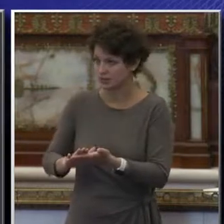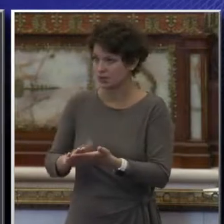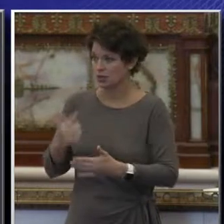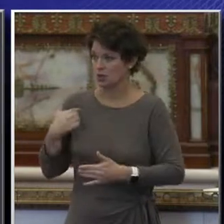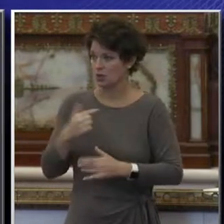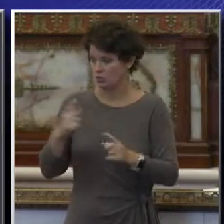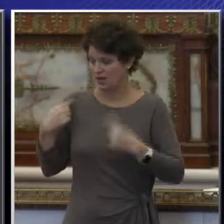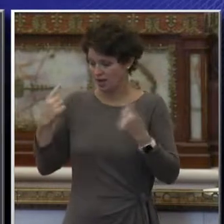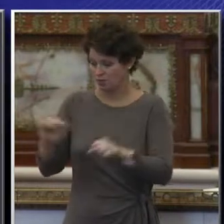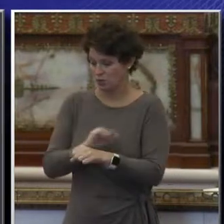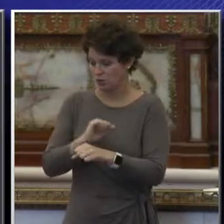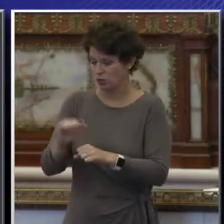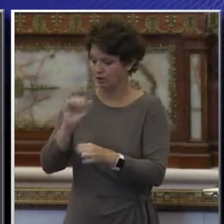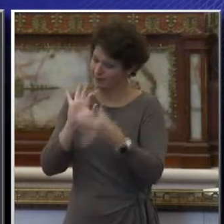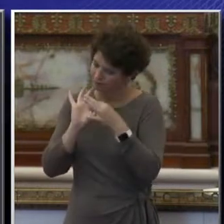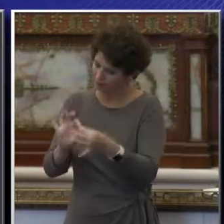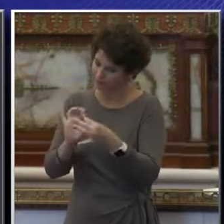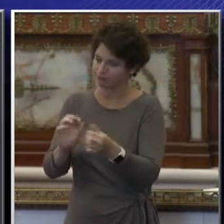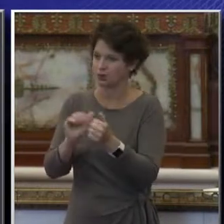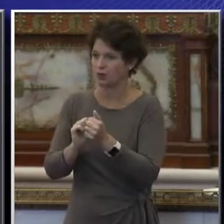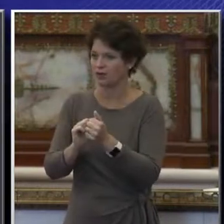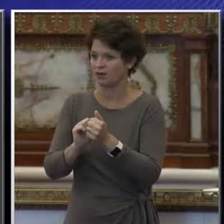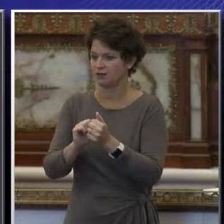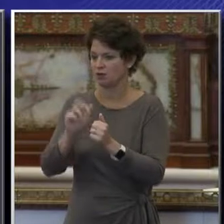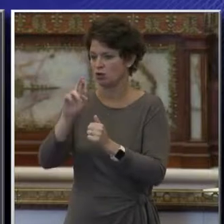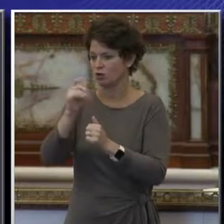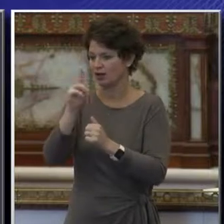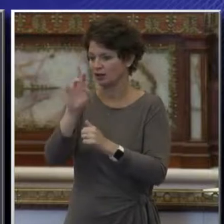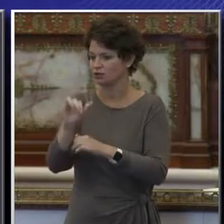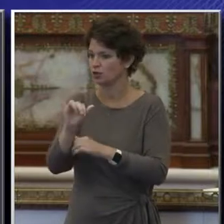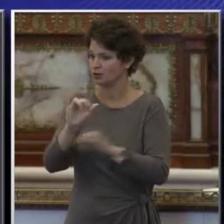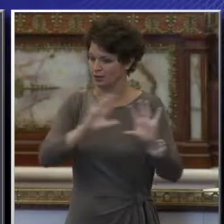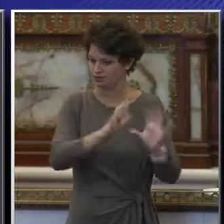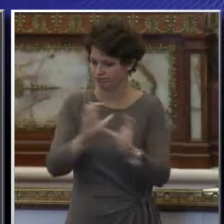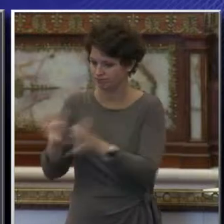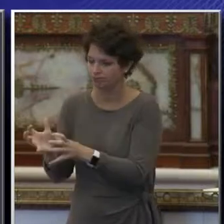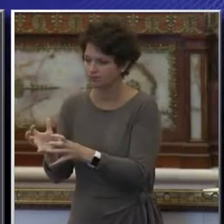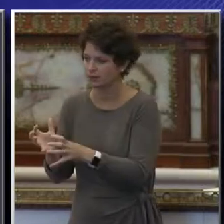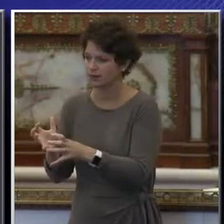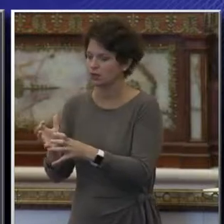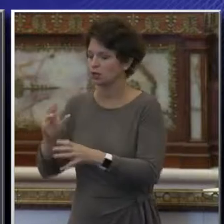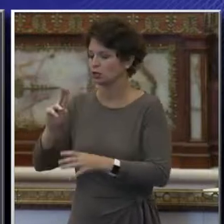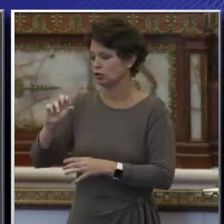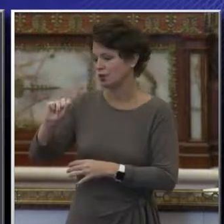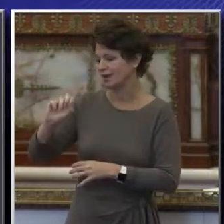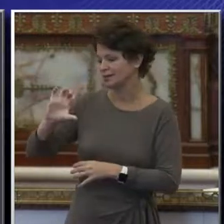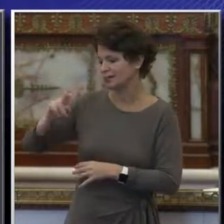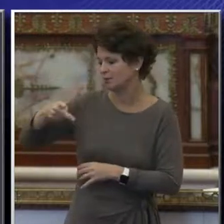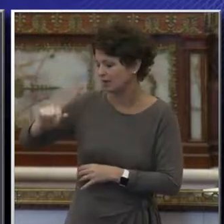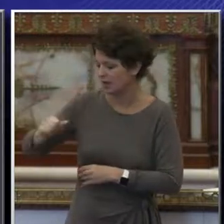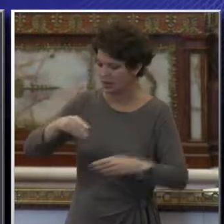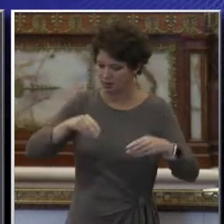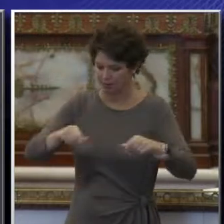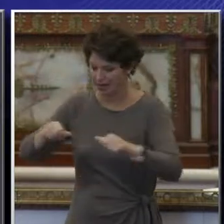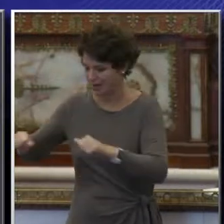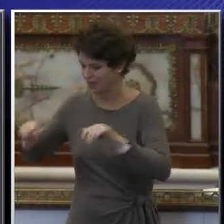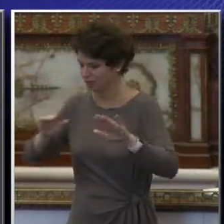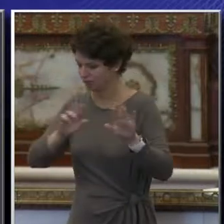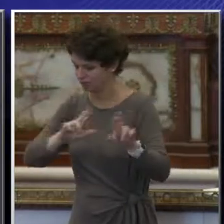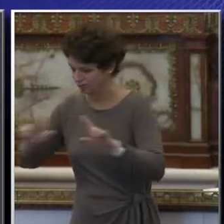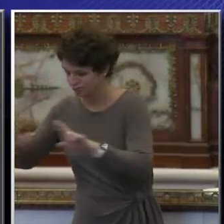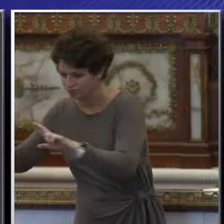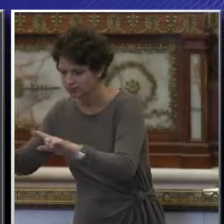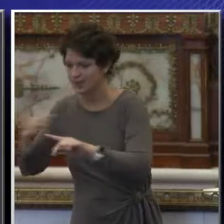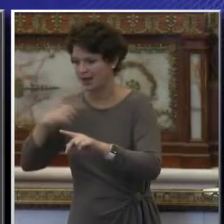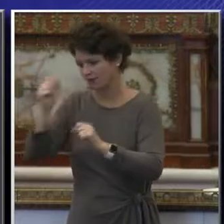been working very closely with the regulatory agencies, both PADEP, US EPA, and others, preparing a strategic